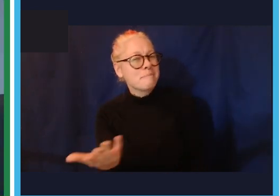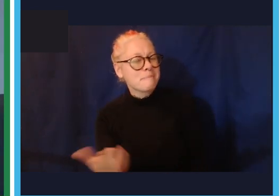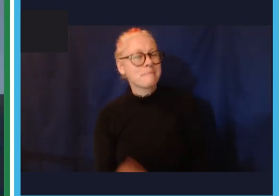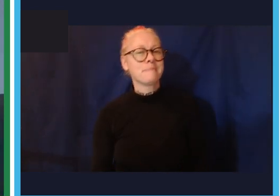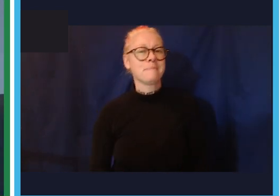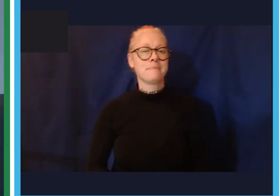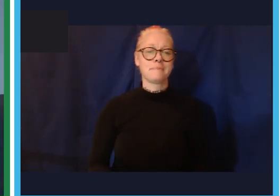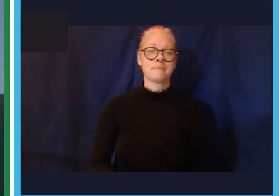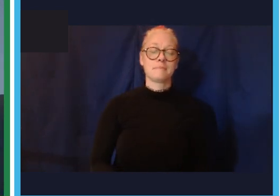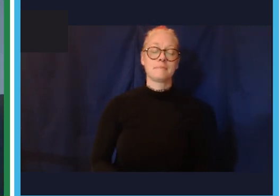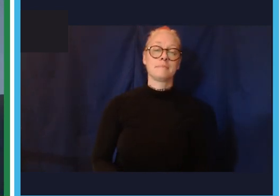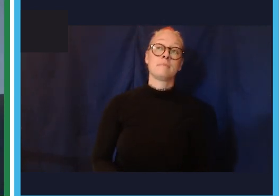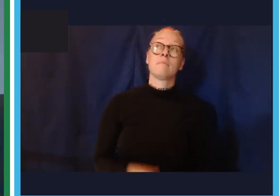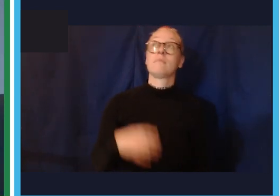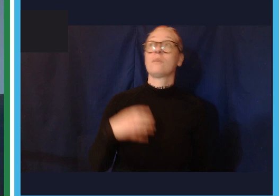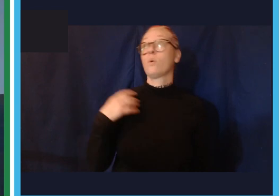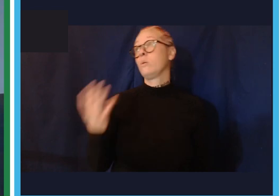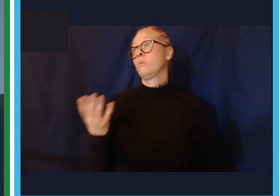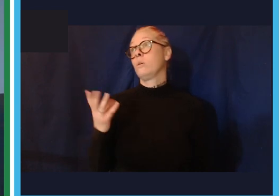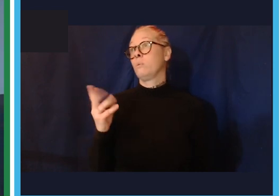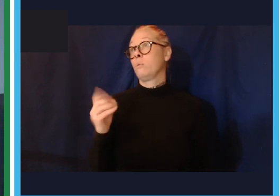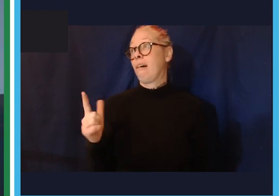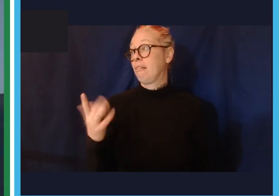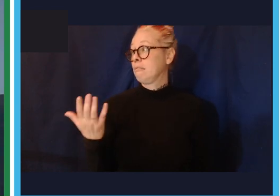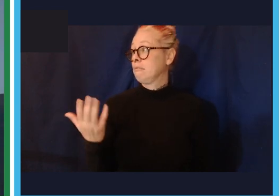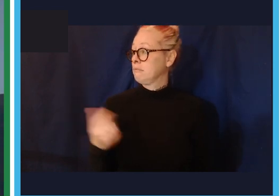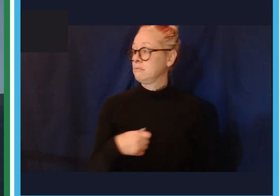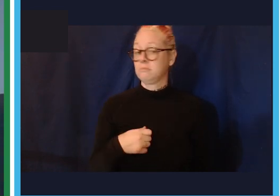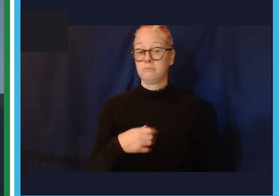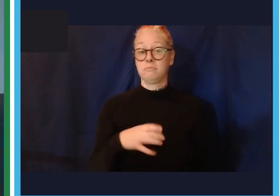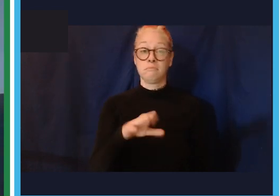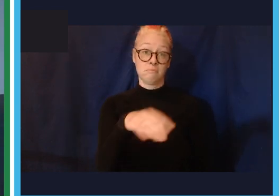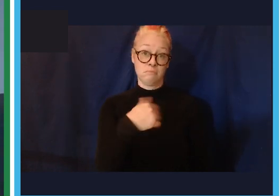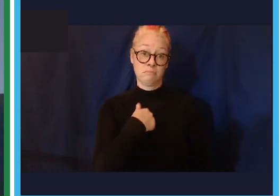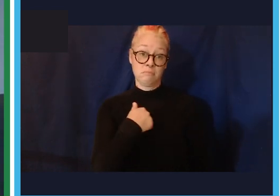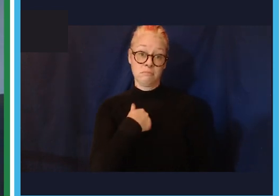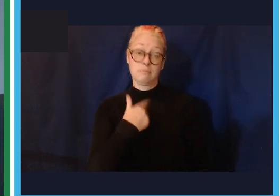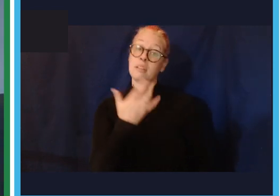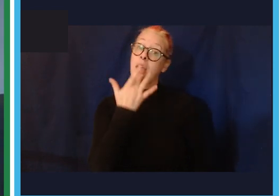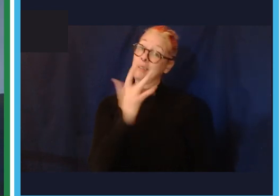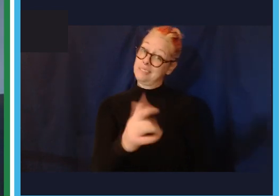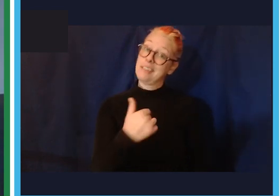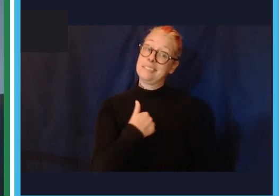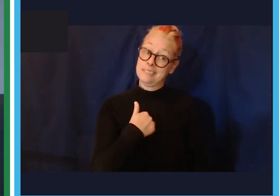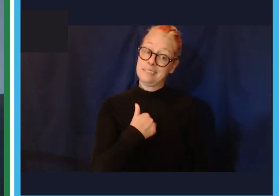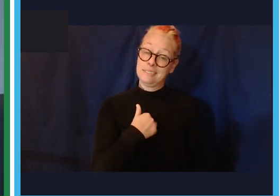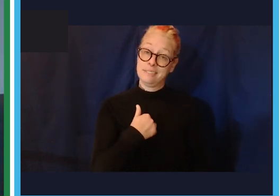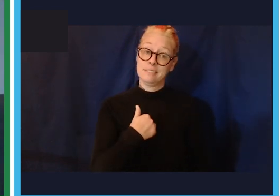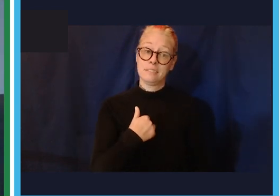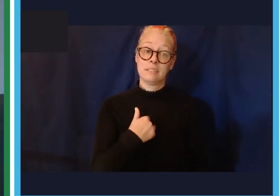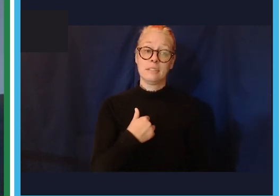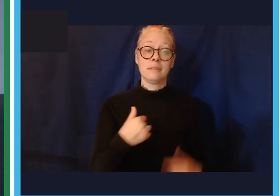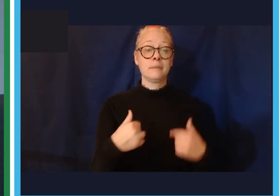CAN Export Fund, and certification was one of the,